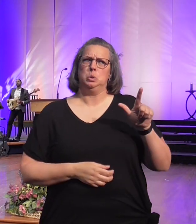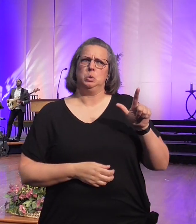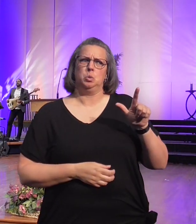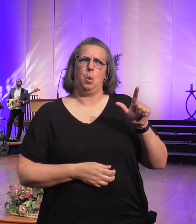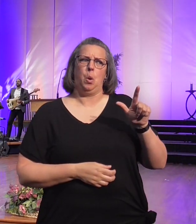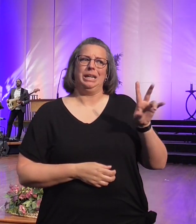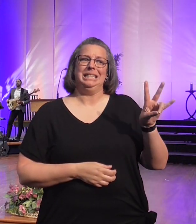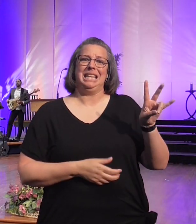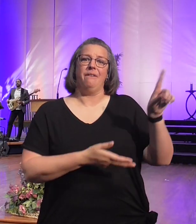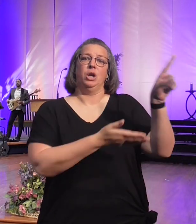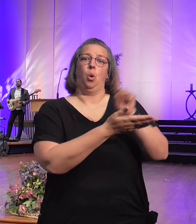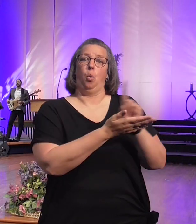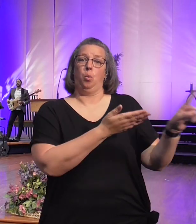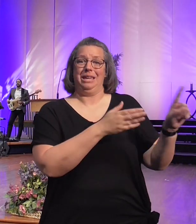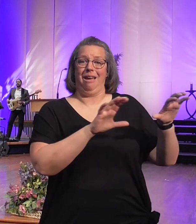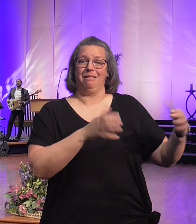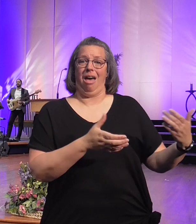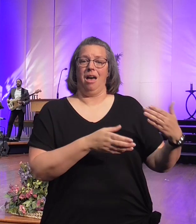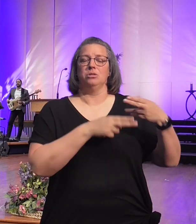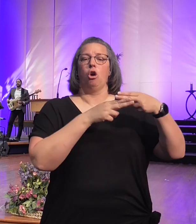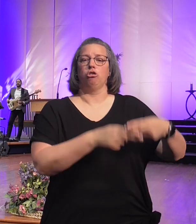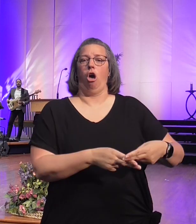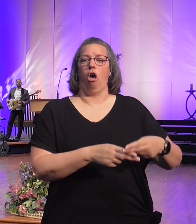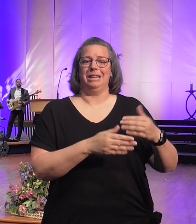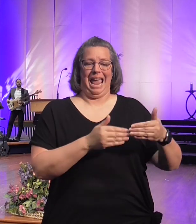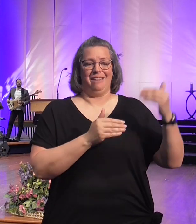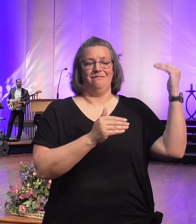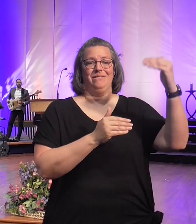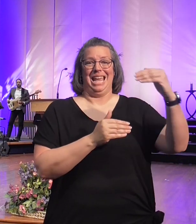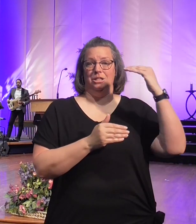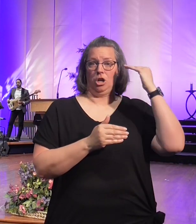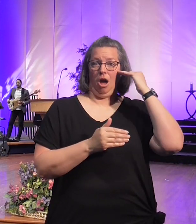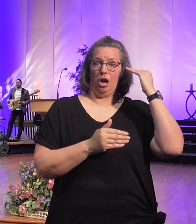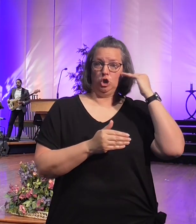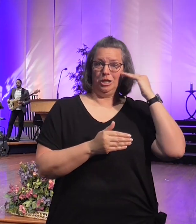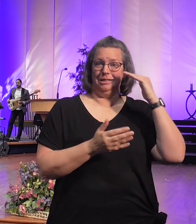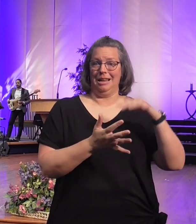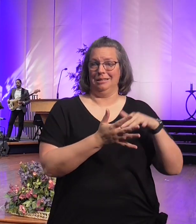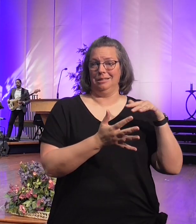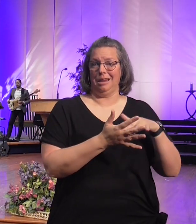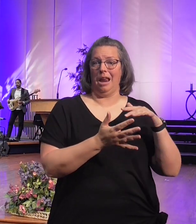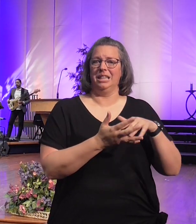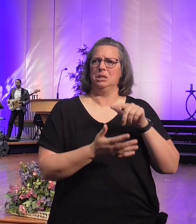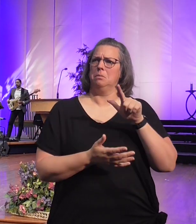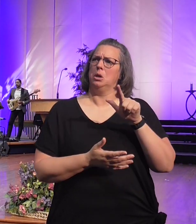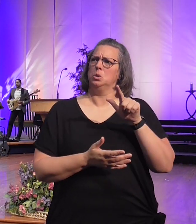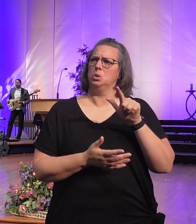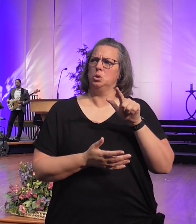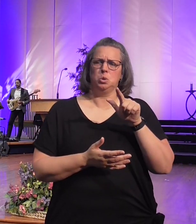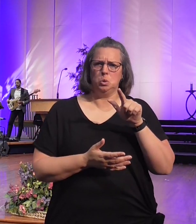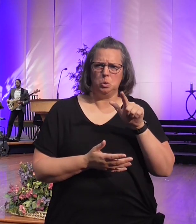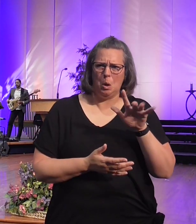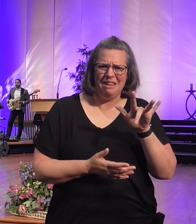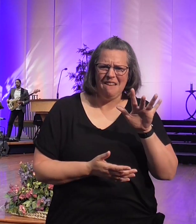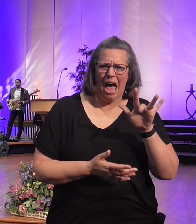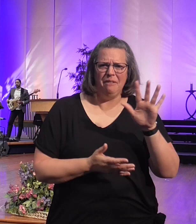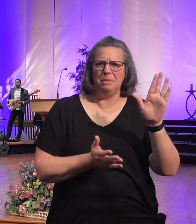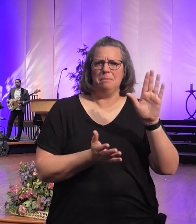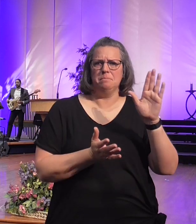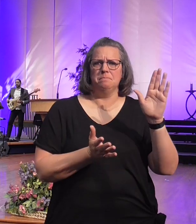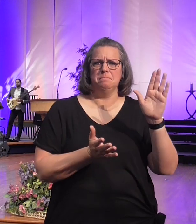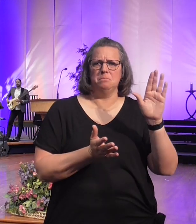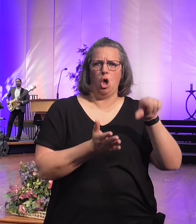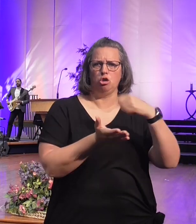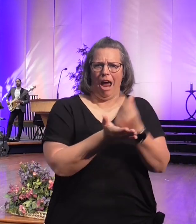class called Advanced Consciousness Studies. We had 20-some people graduate from that class. If any of them are here, I'd like to invite them to stand.